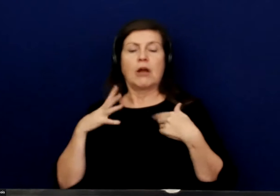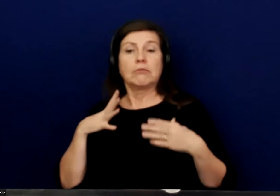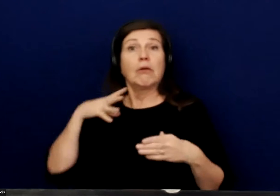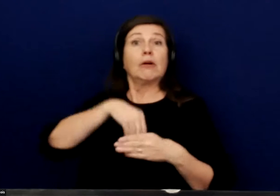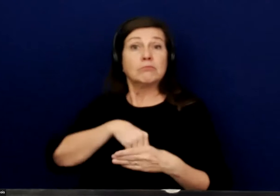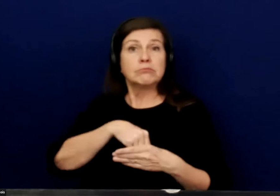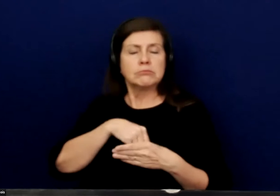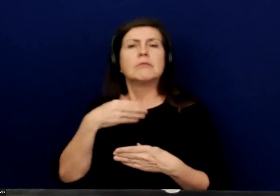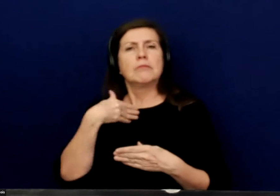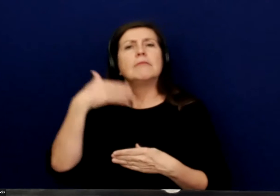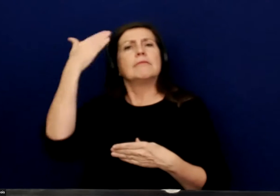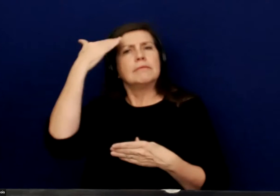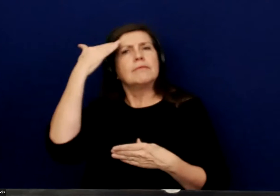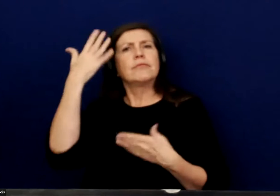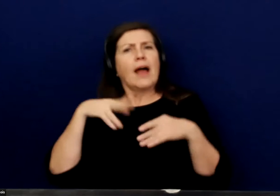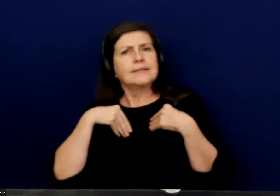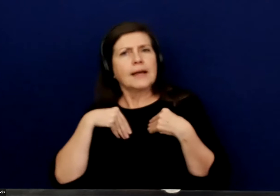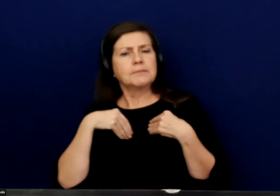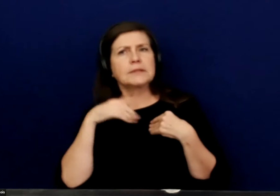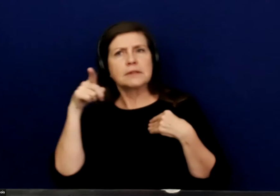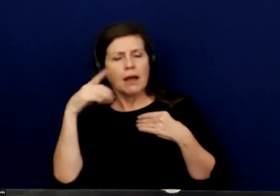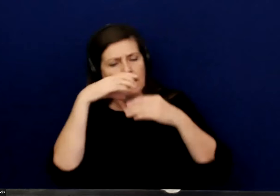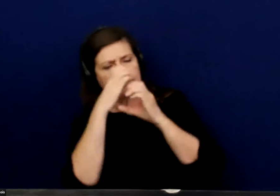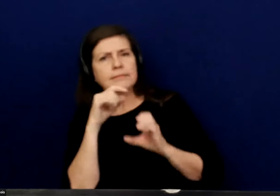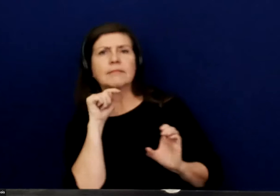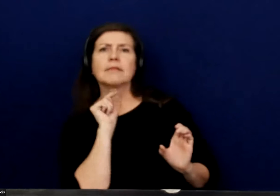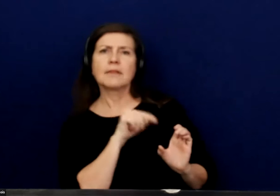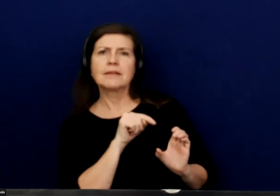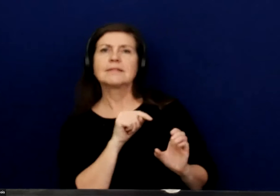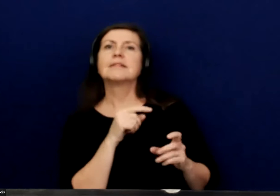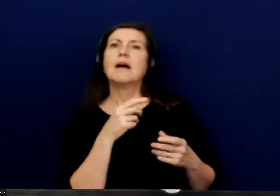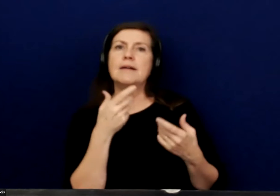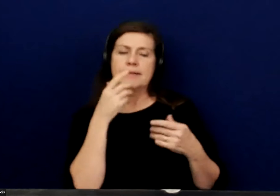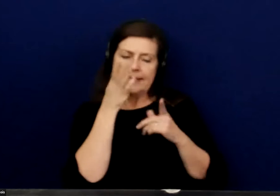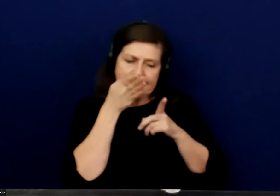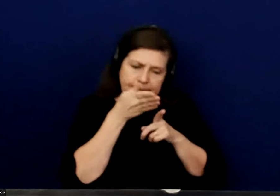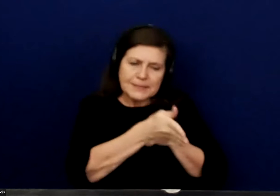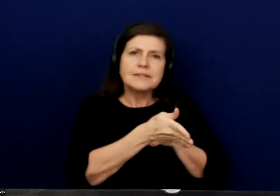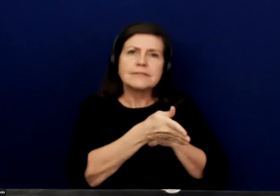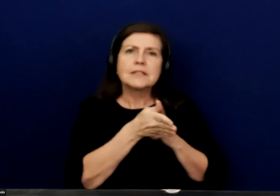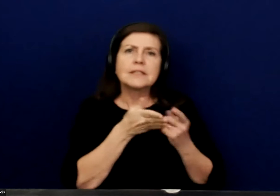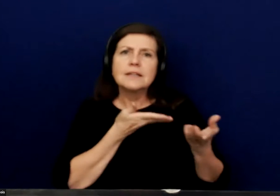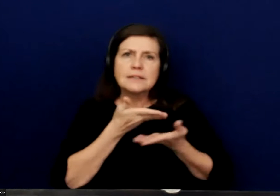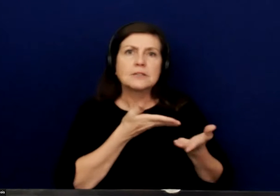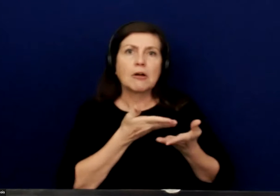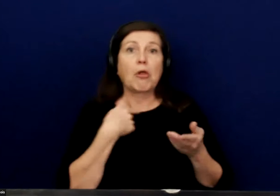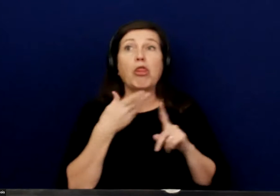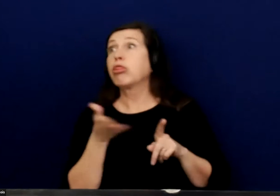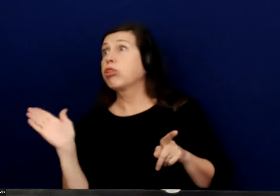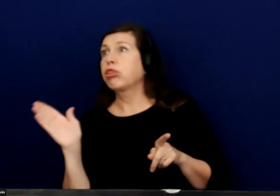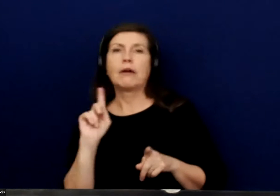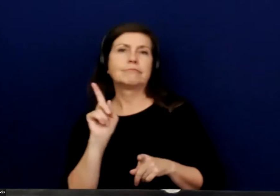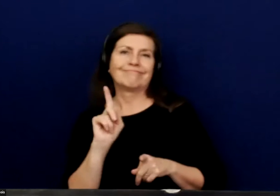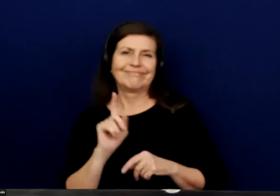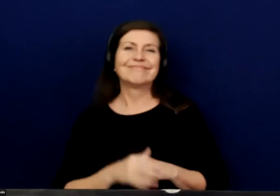on also can accept that this is a specific discussion we are having right now, and we need to keep to that subject.